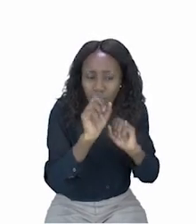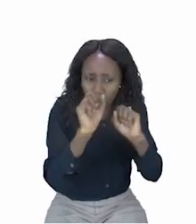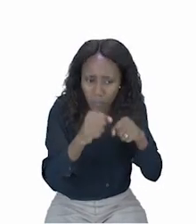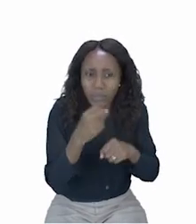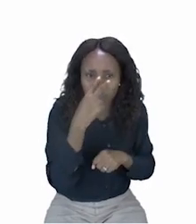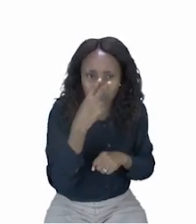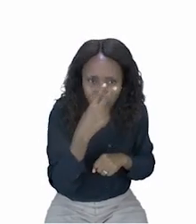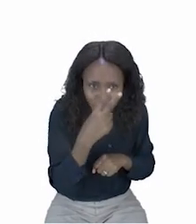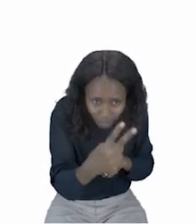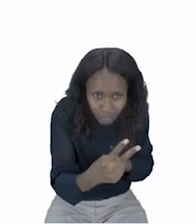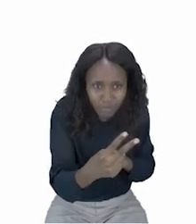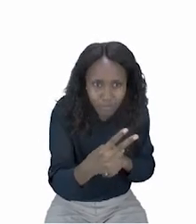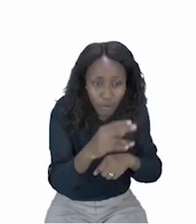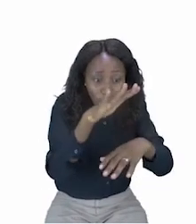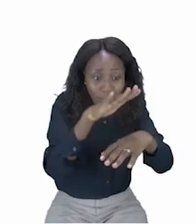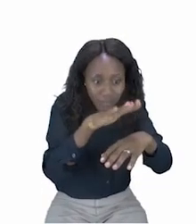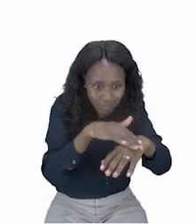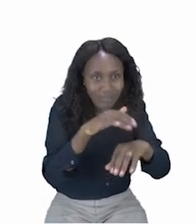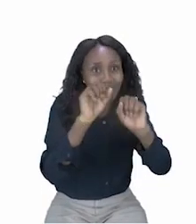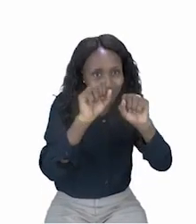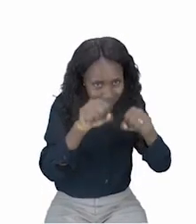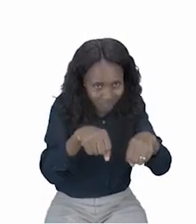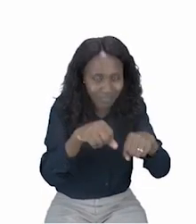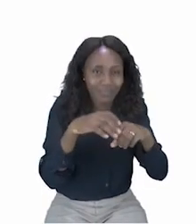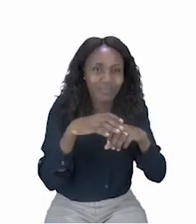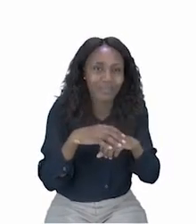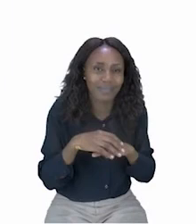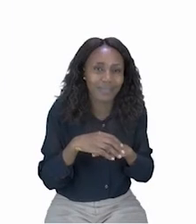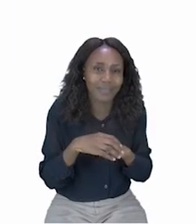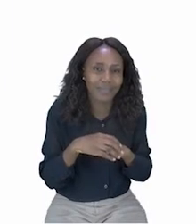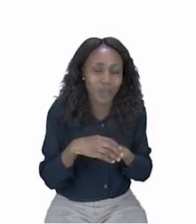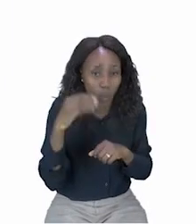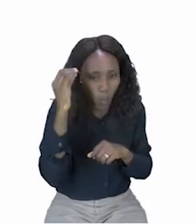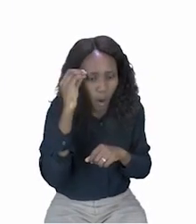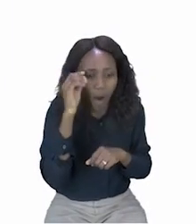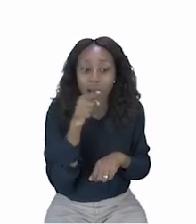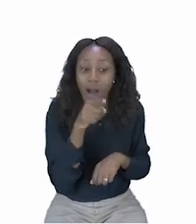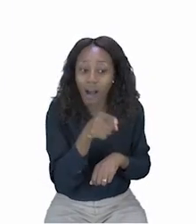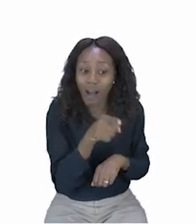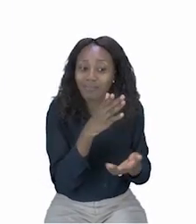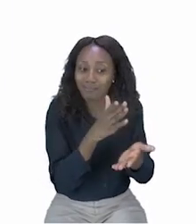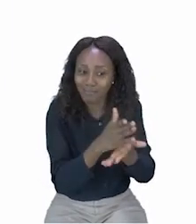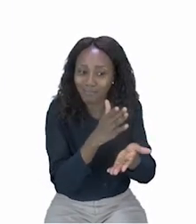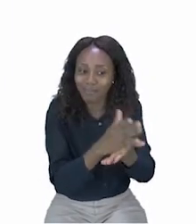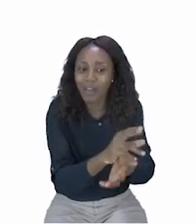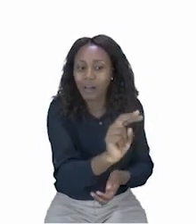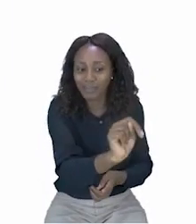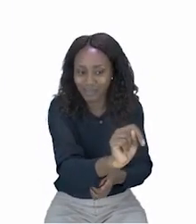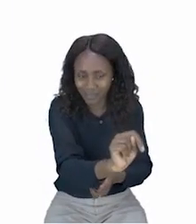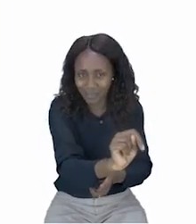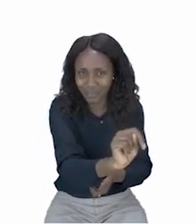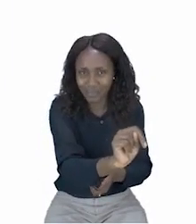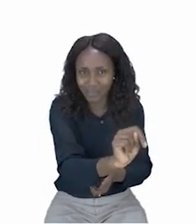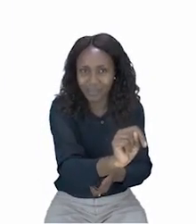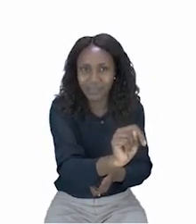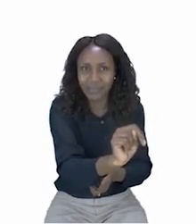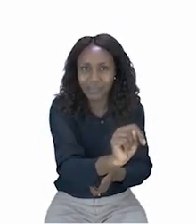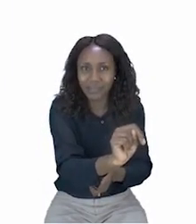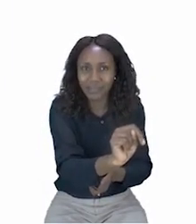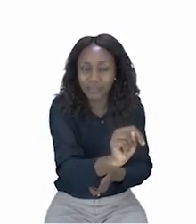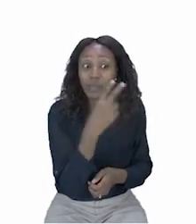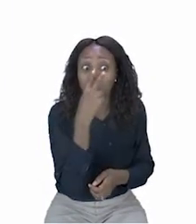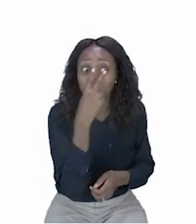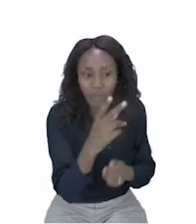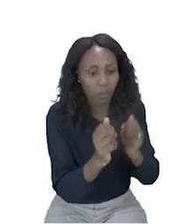them or touch them. That's how we know that this is a noun. So we can see